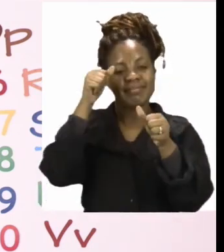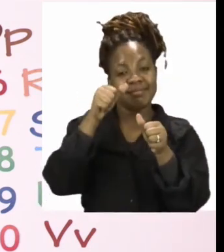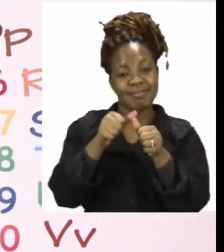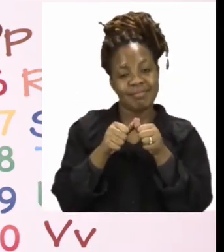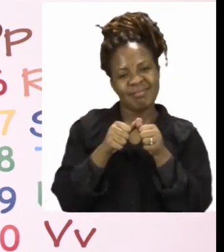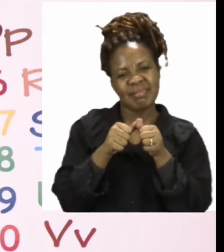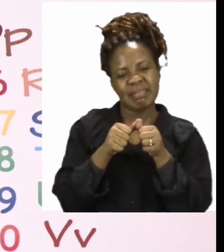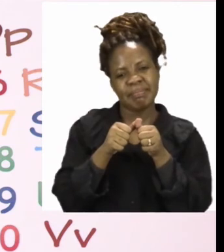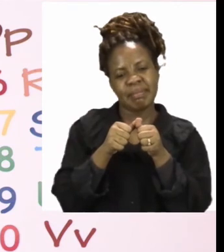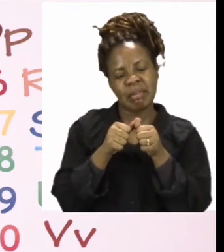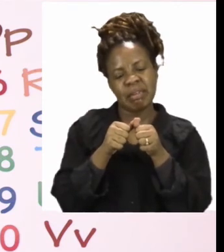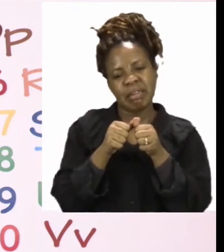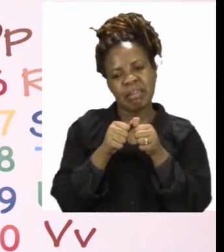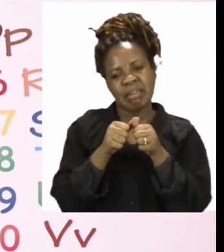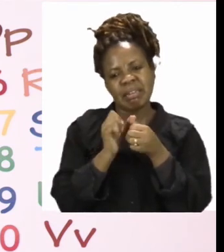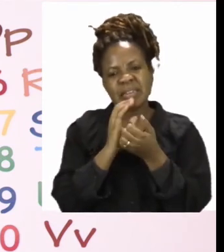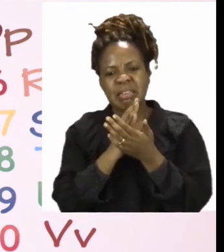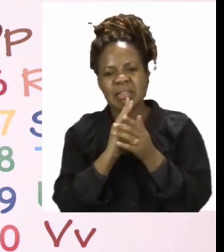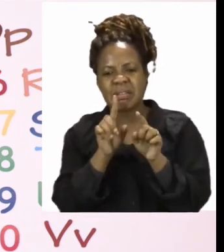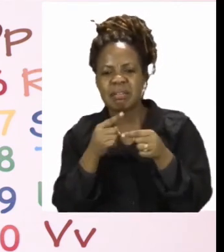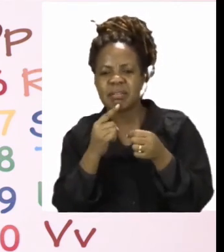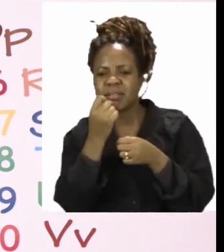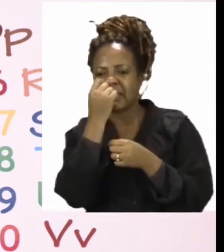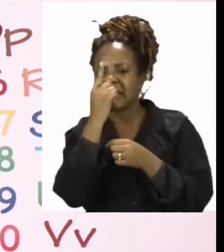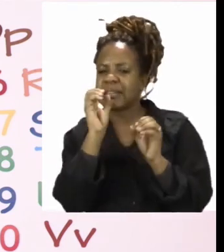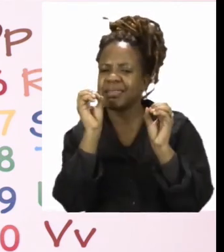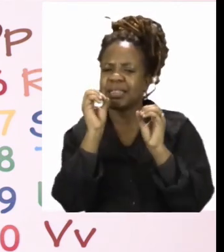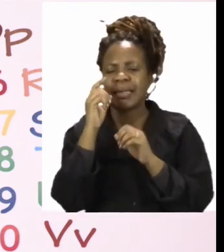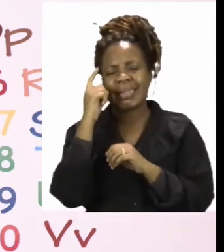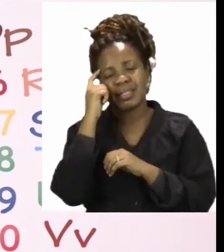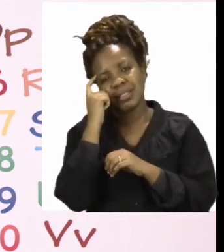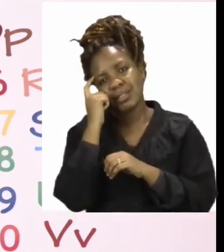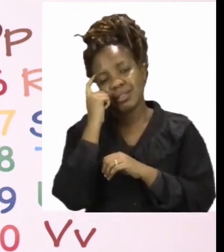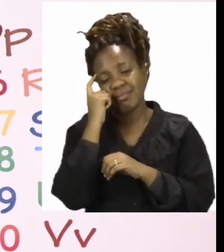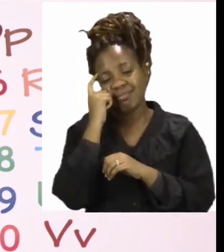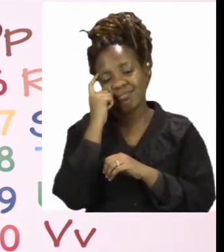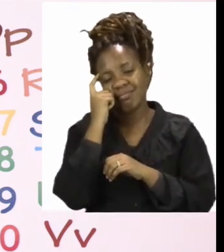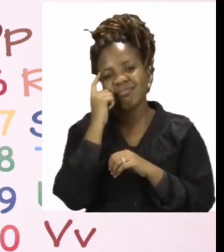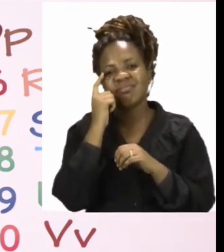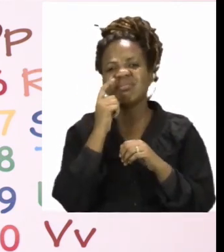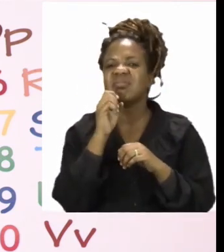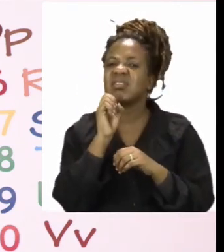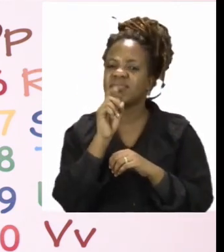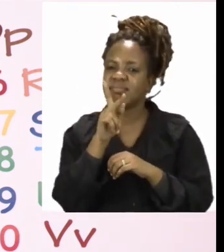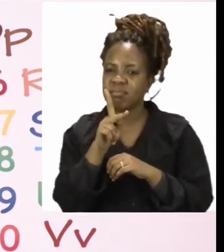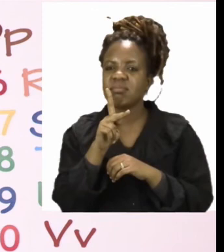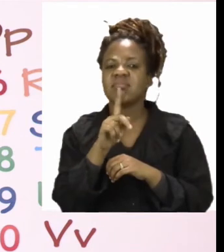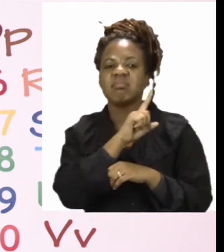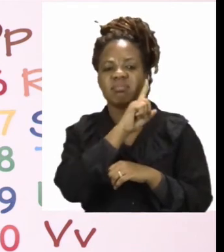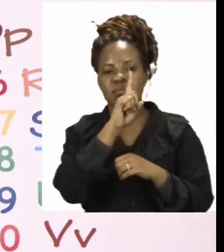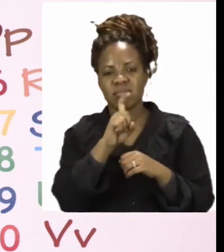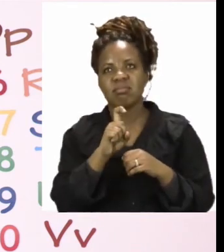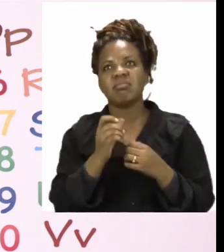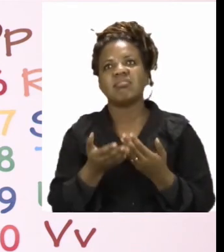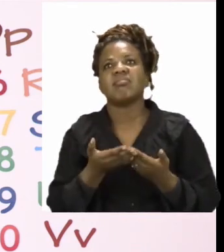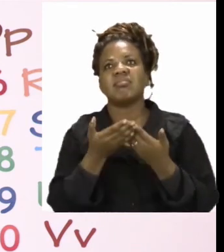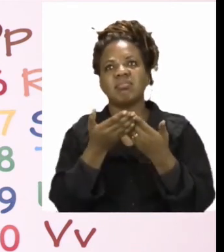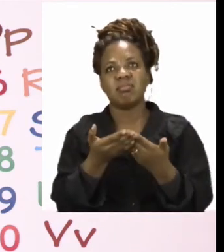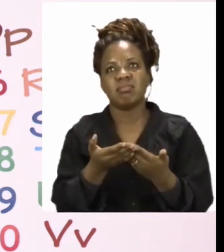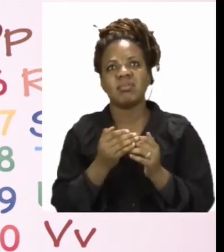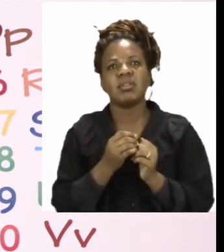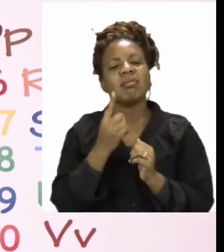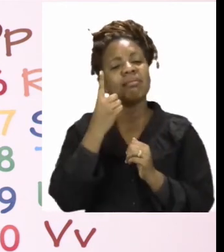you did not understand or you're not sure, it's okay to ask for help, so long that you do the